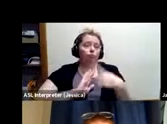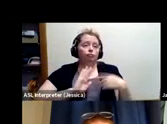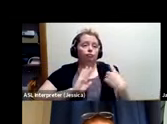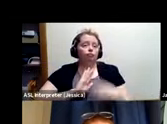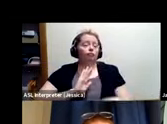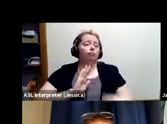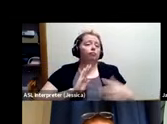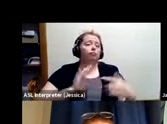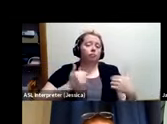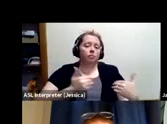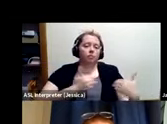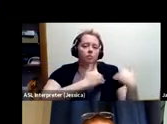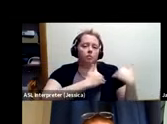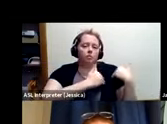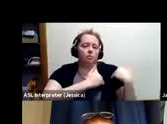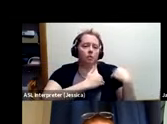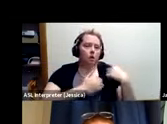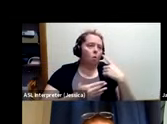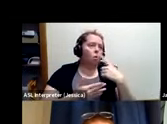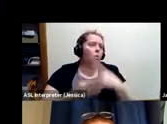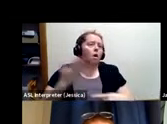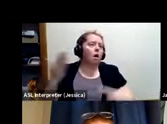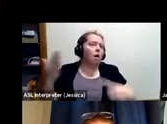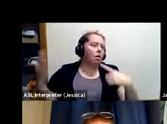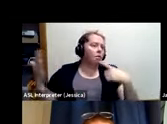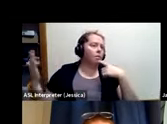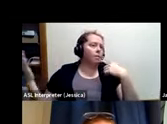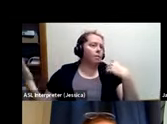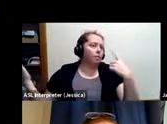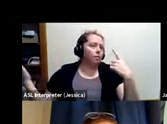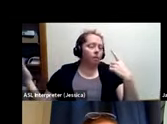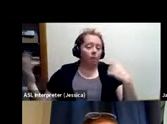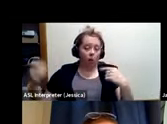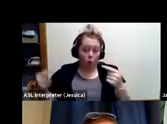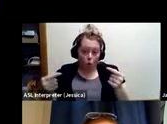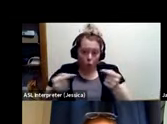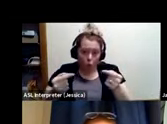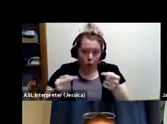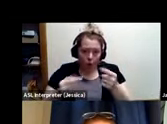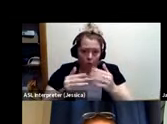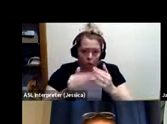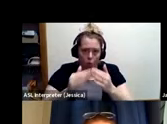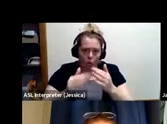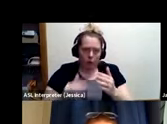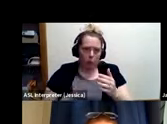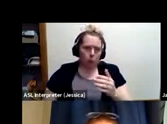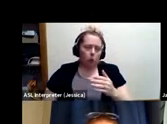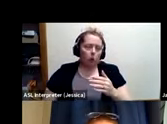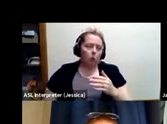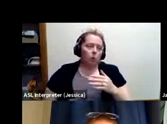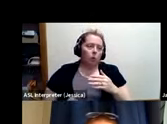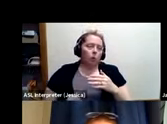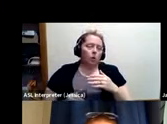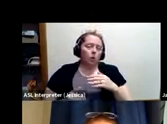communities that you are harming, especially if you're not a trans or non-binary person. So that's what I wanted to